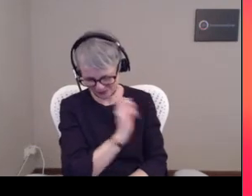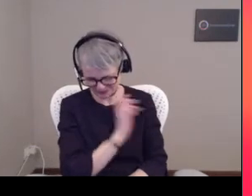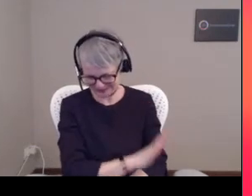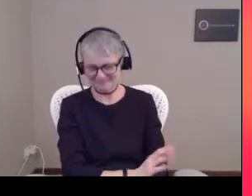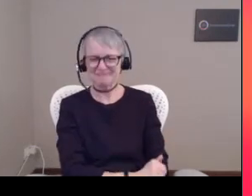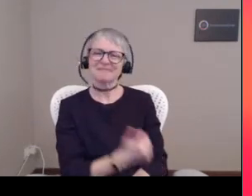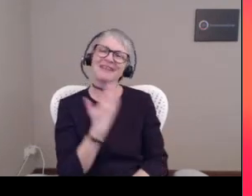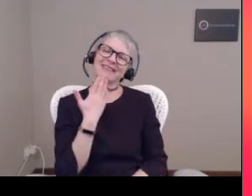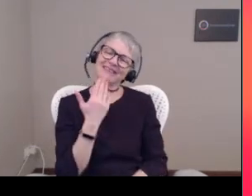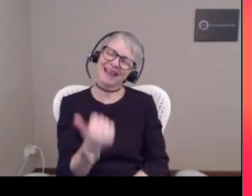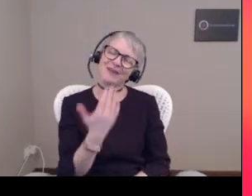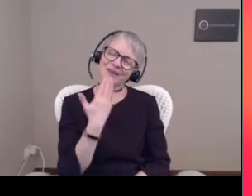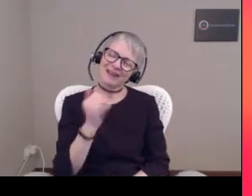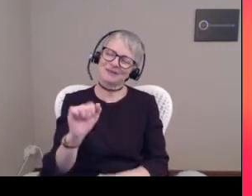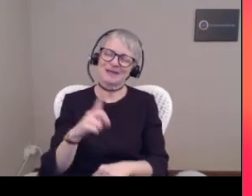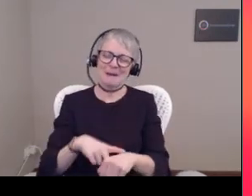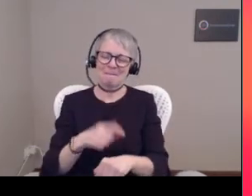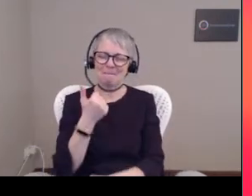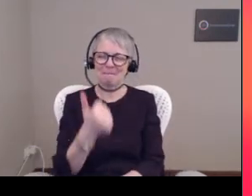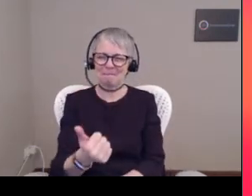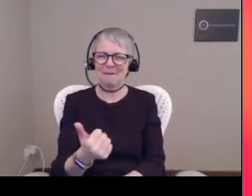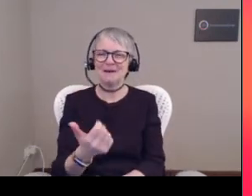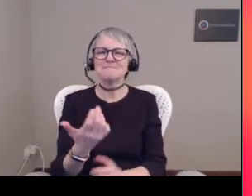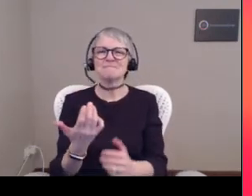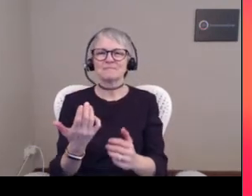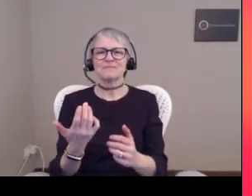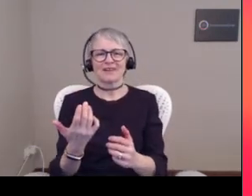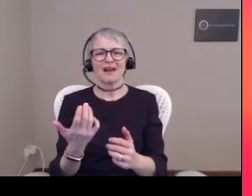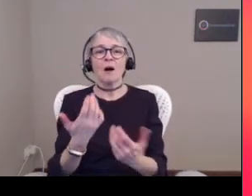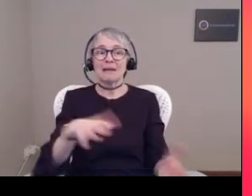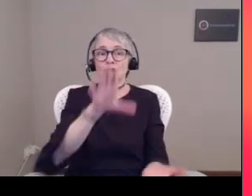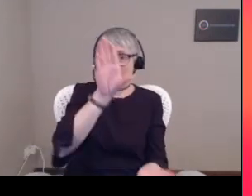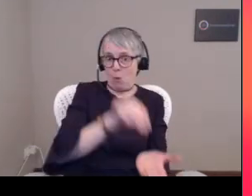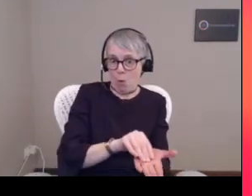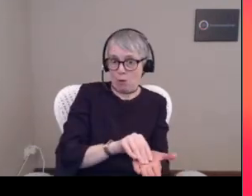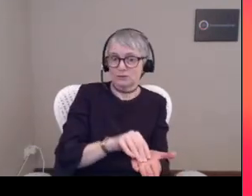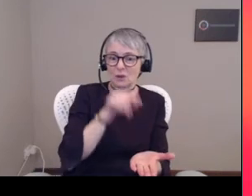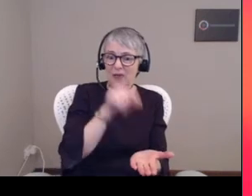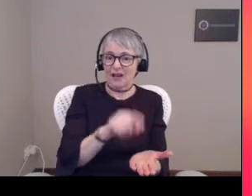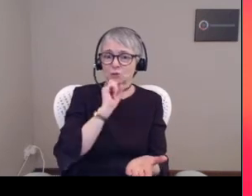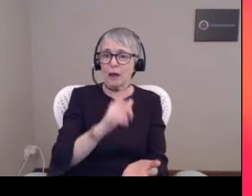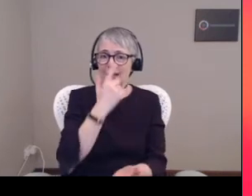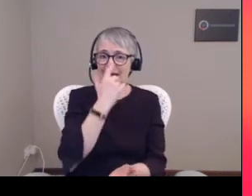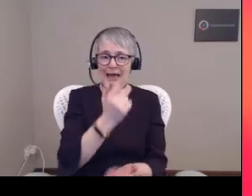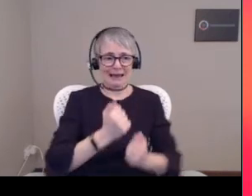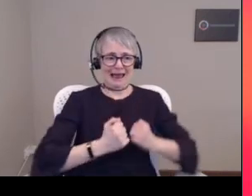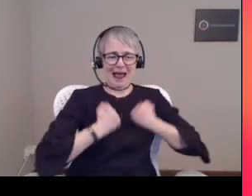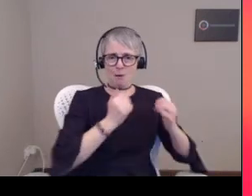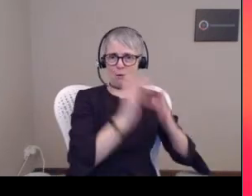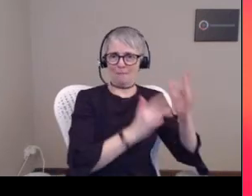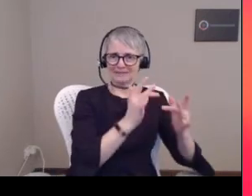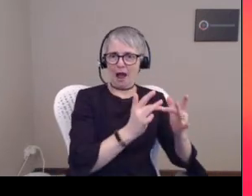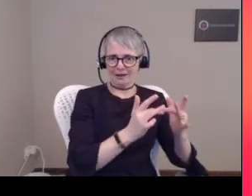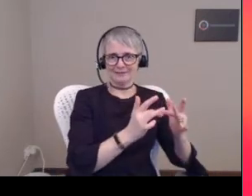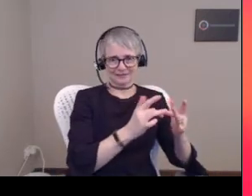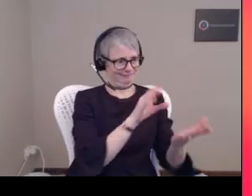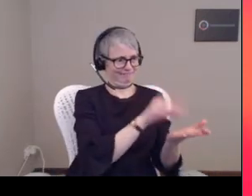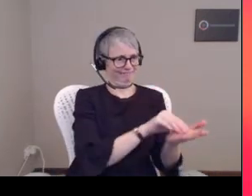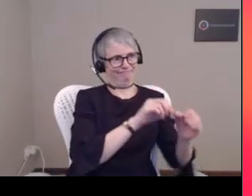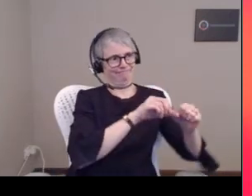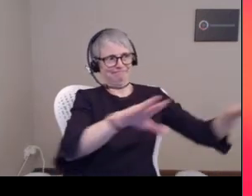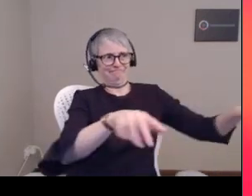Thank you so much, Robbie. I mean, that's great. We're going to, this has been recorded, so this will be going on the Hive, so people can look at it if they missed